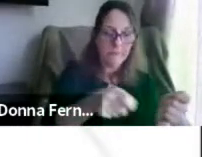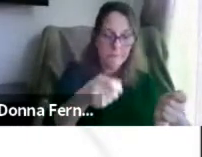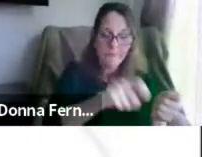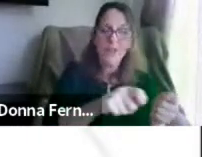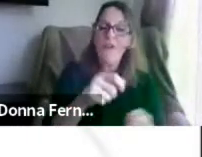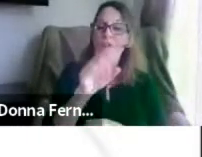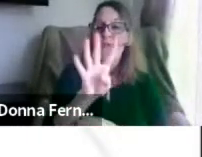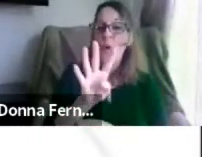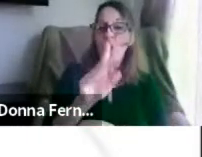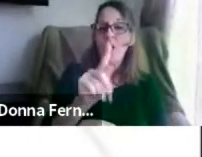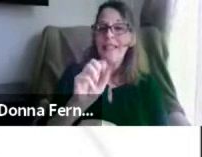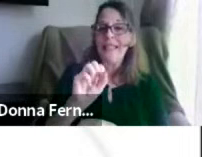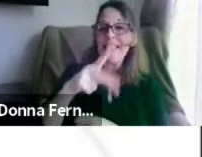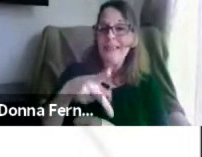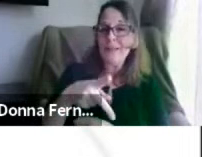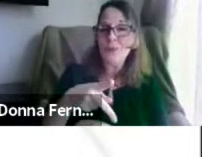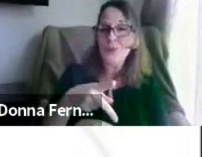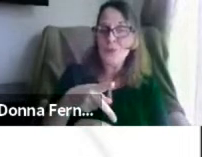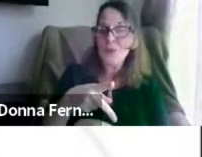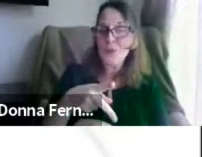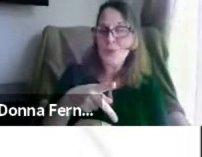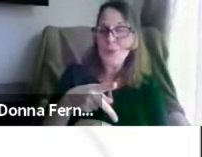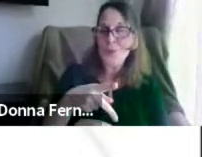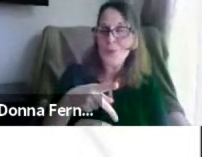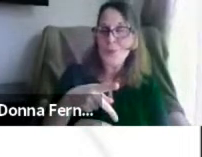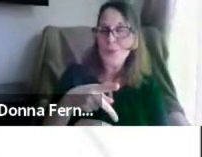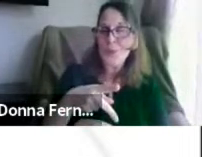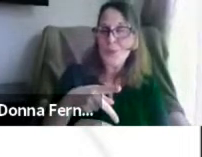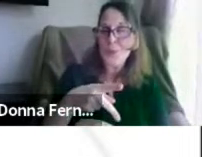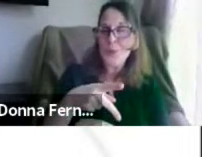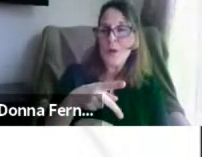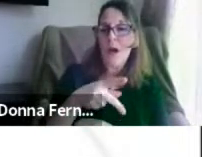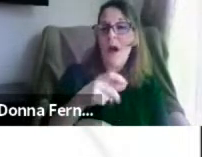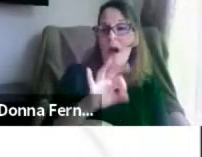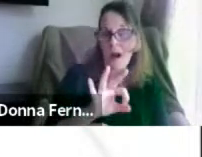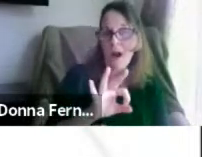each cap of water. I'm sorry, for each quart of water, not cap of water.